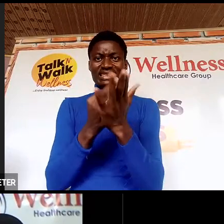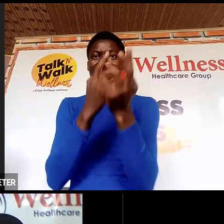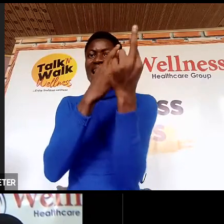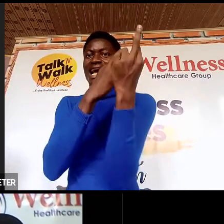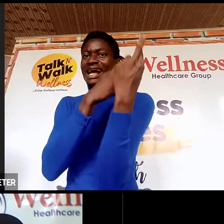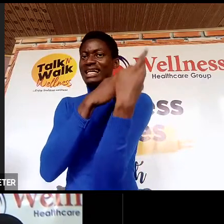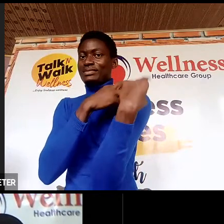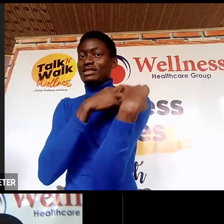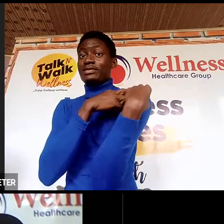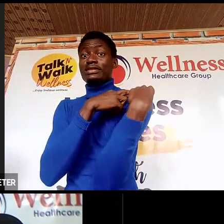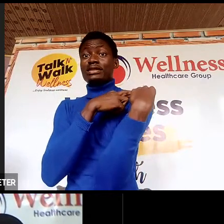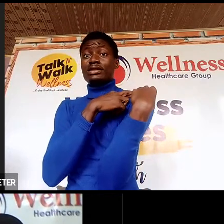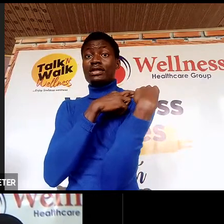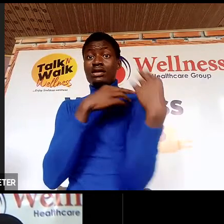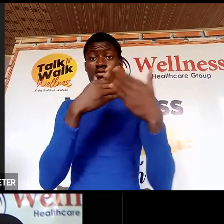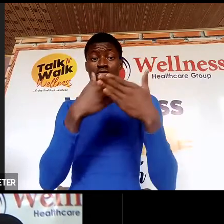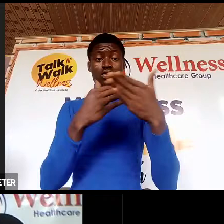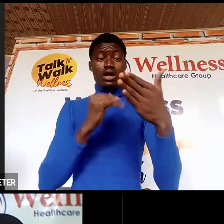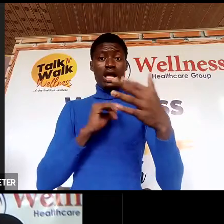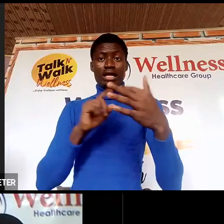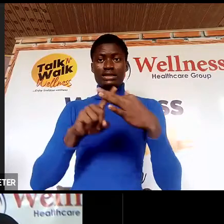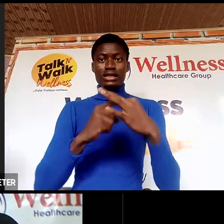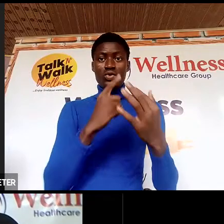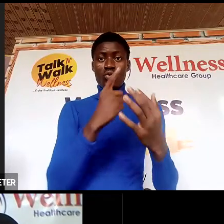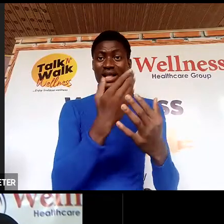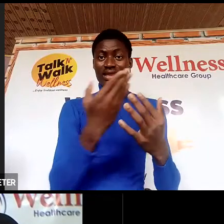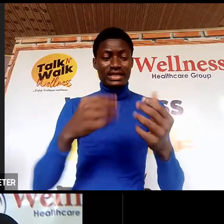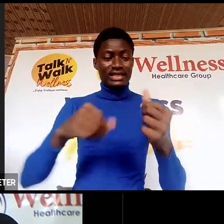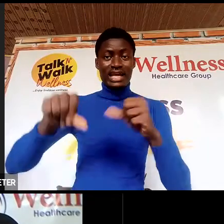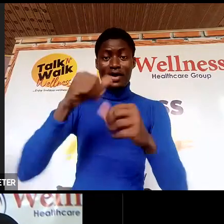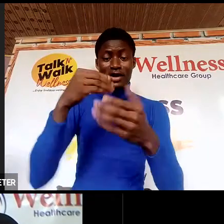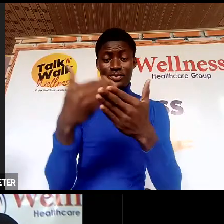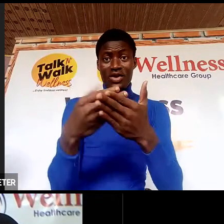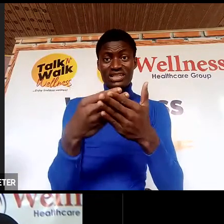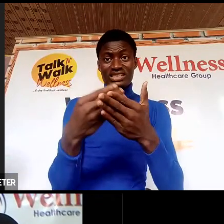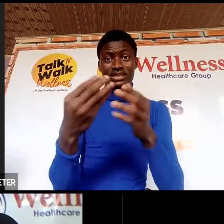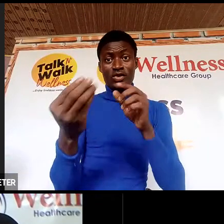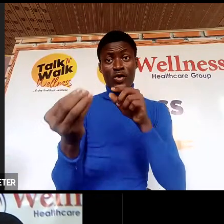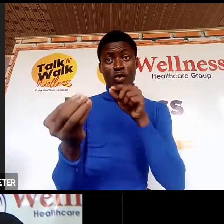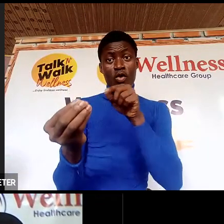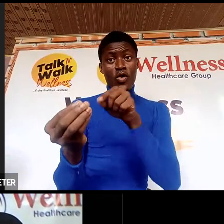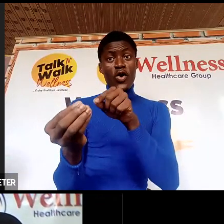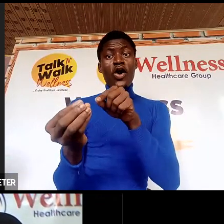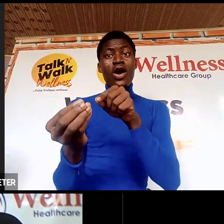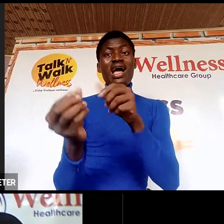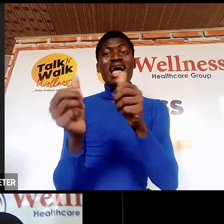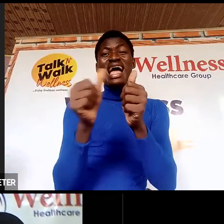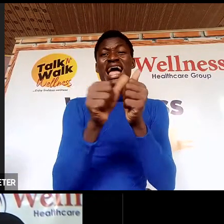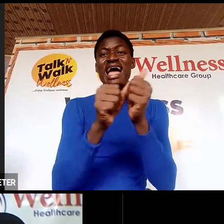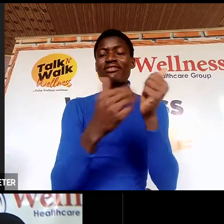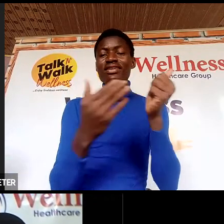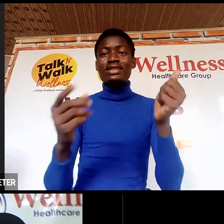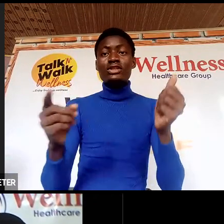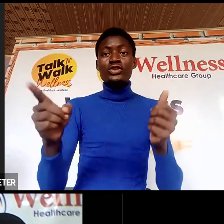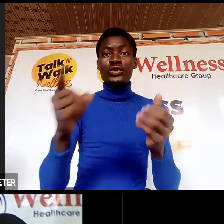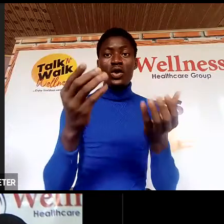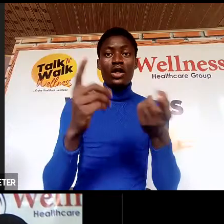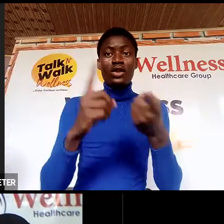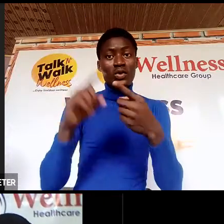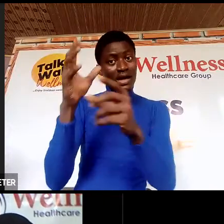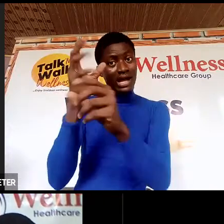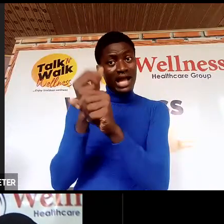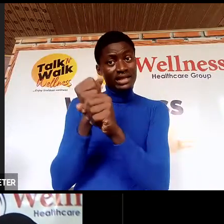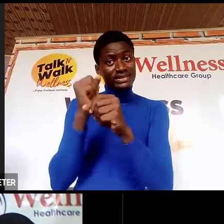is that everything that you in life, that you want to achieve, to a reasonable extent, will be tied to